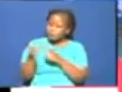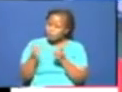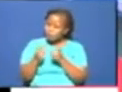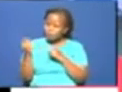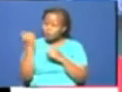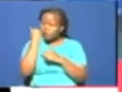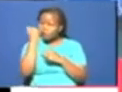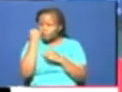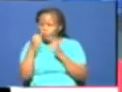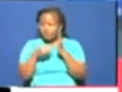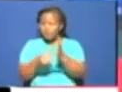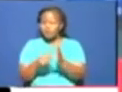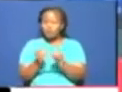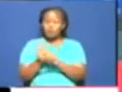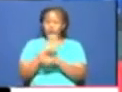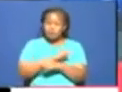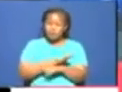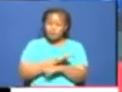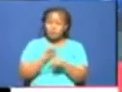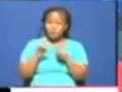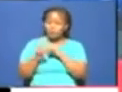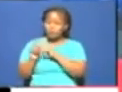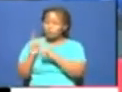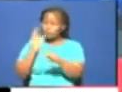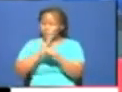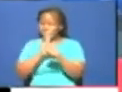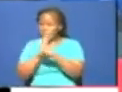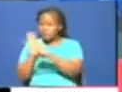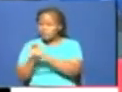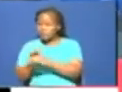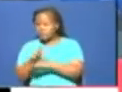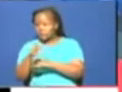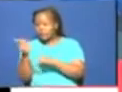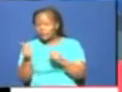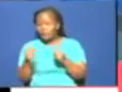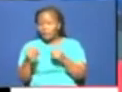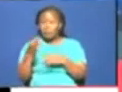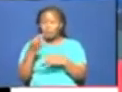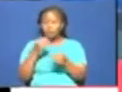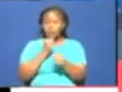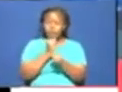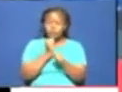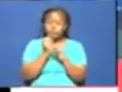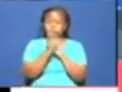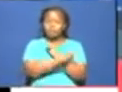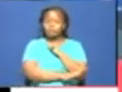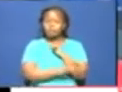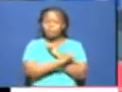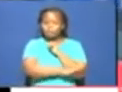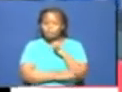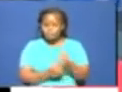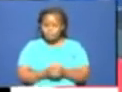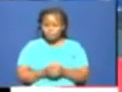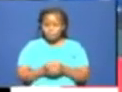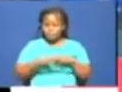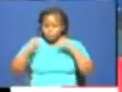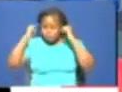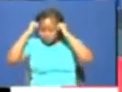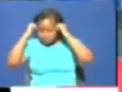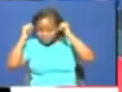as effectively as all other functioning countries. Their education